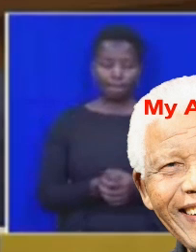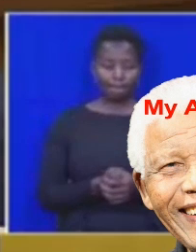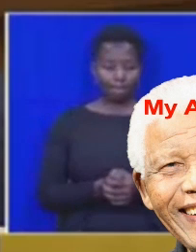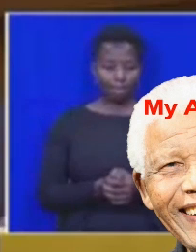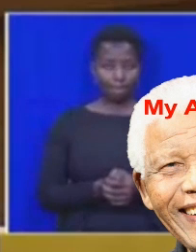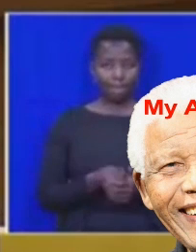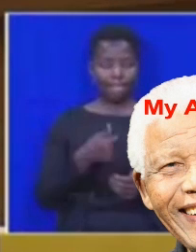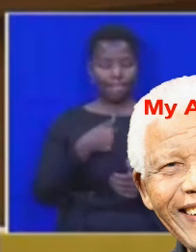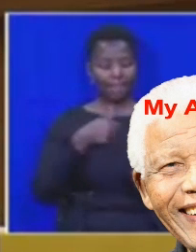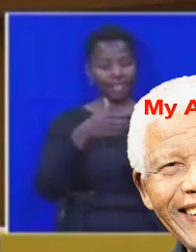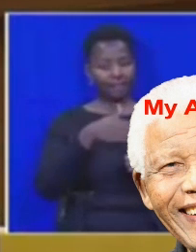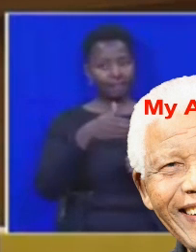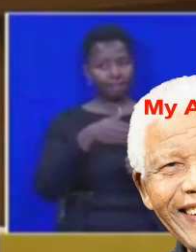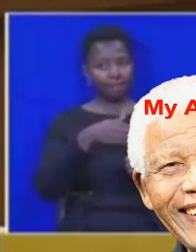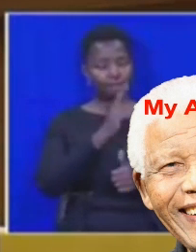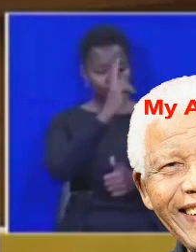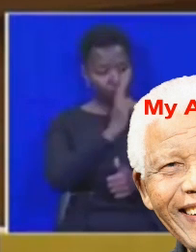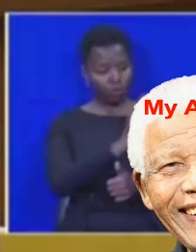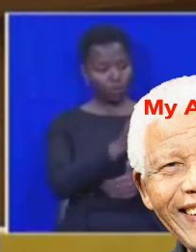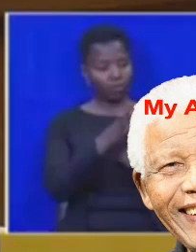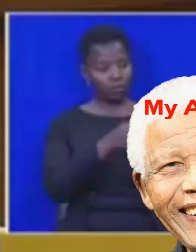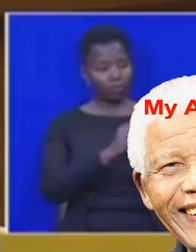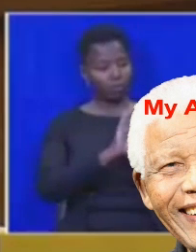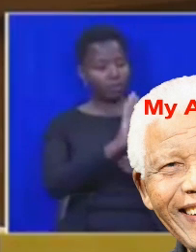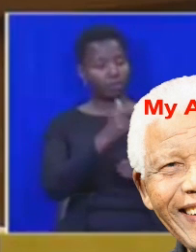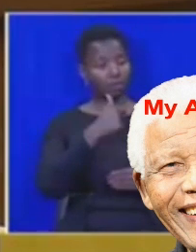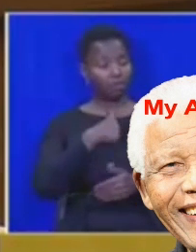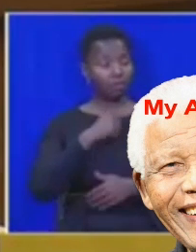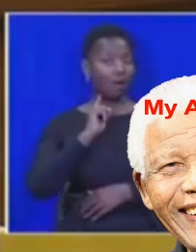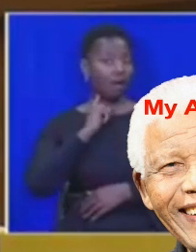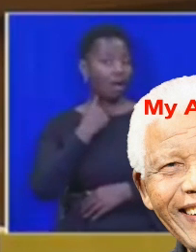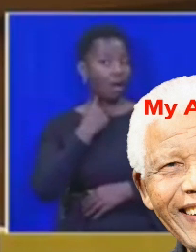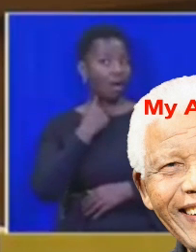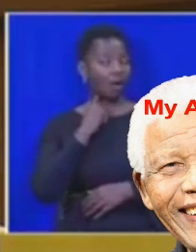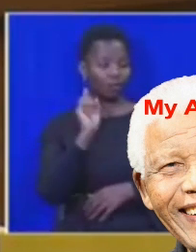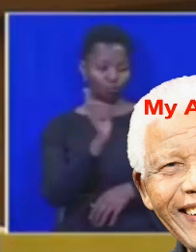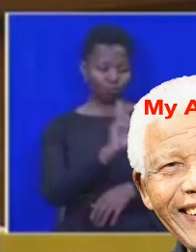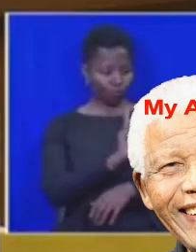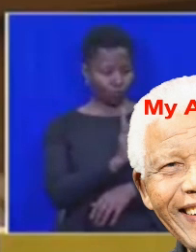Firstly, I must say to the Honourable Member, I did not lie.